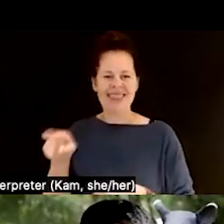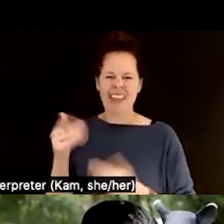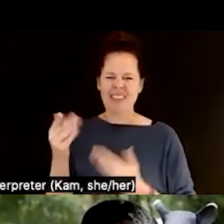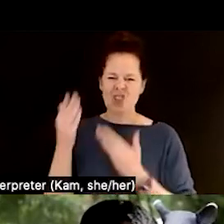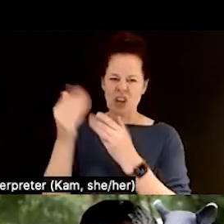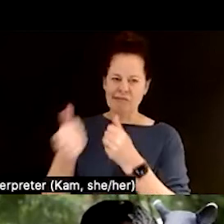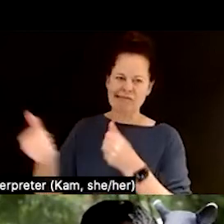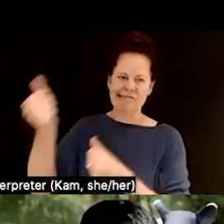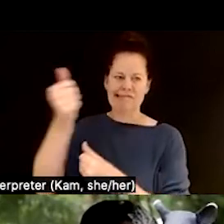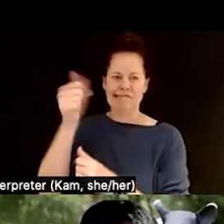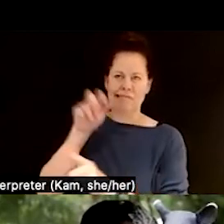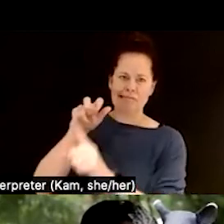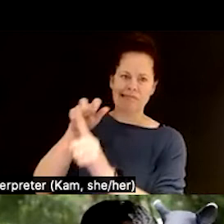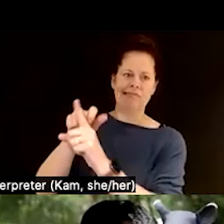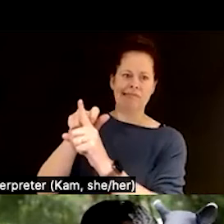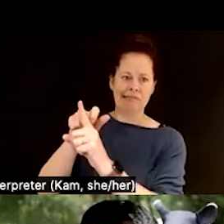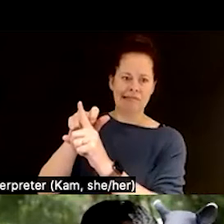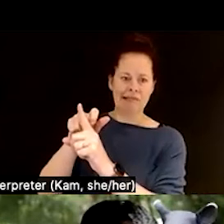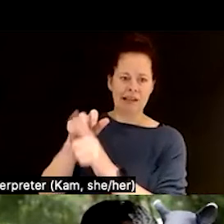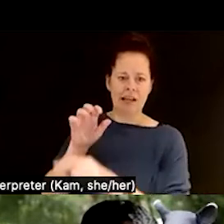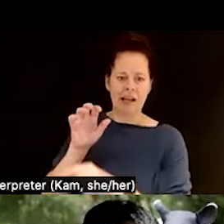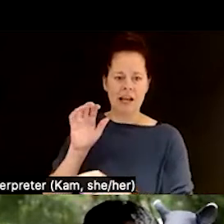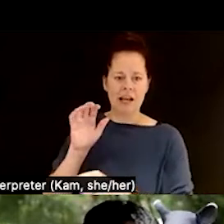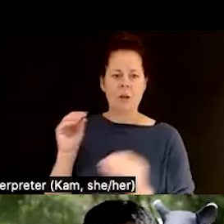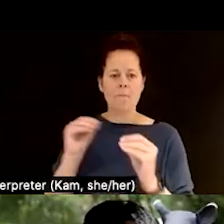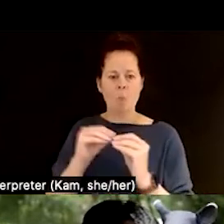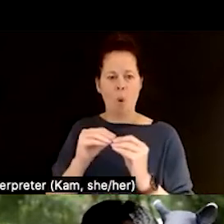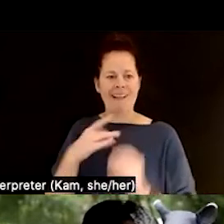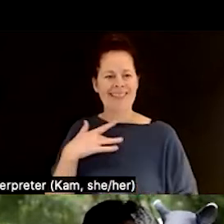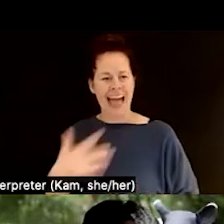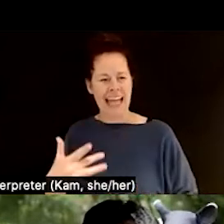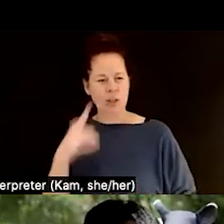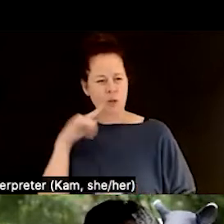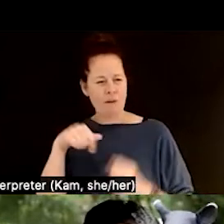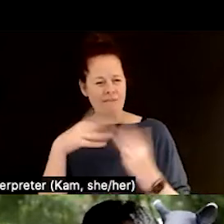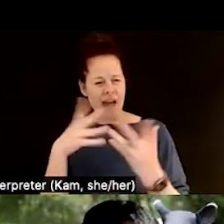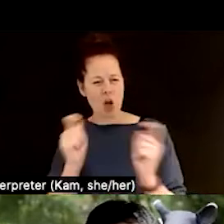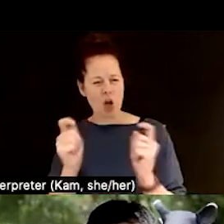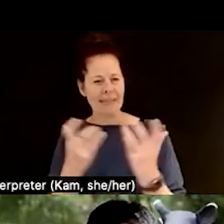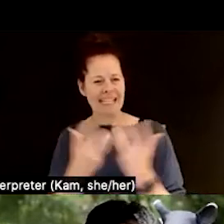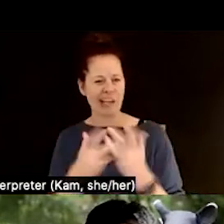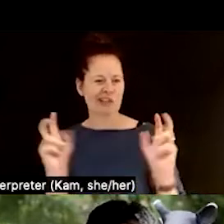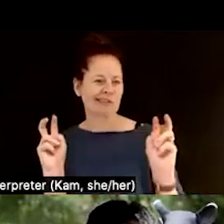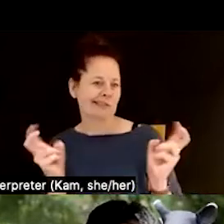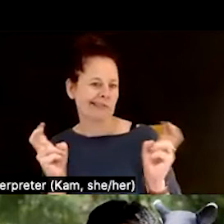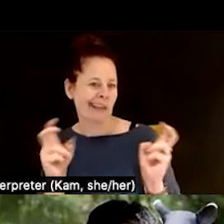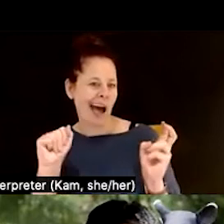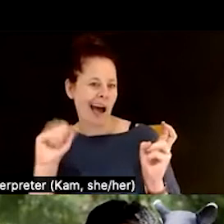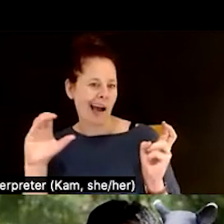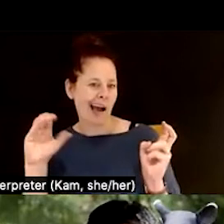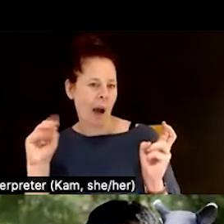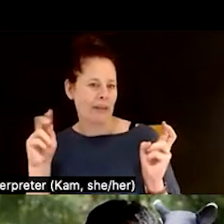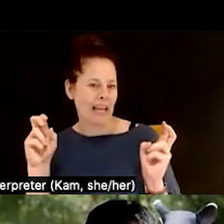museums and aquariums as more likely to provide accommodations, in quotes, than other venues